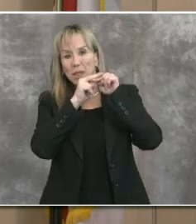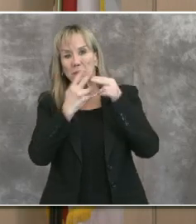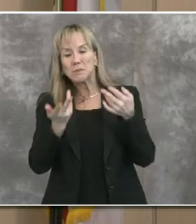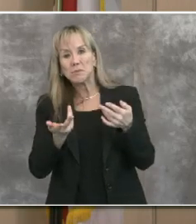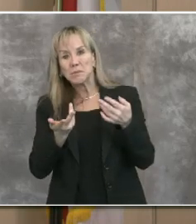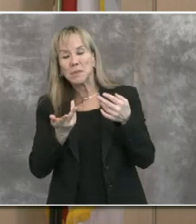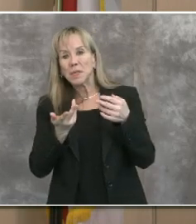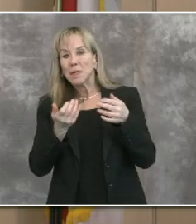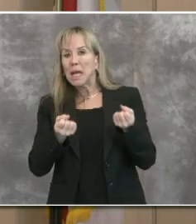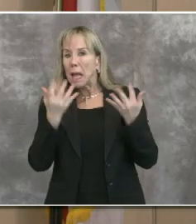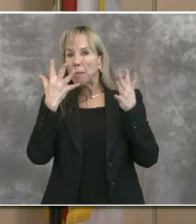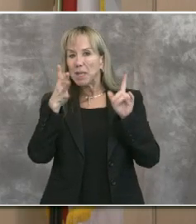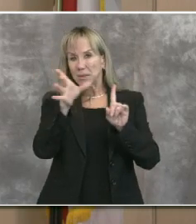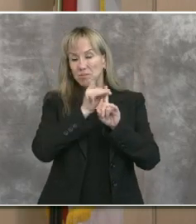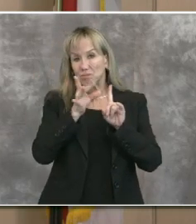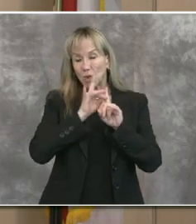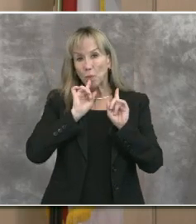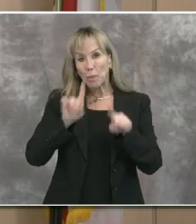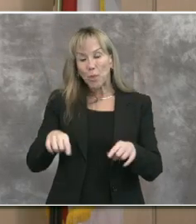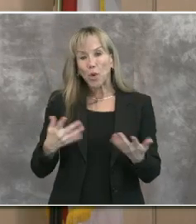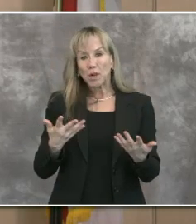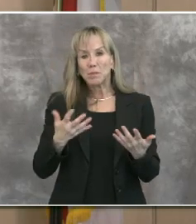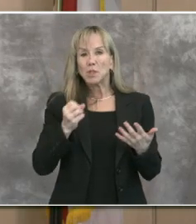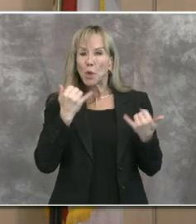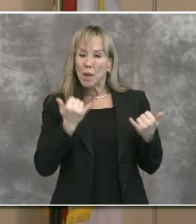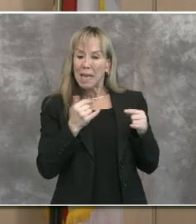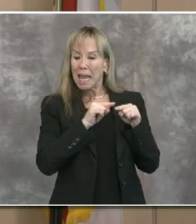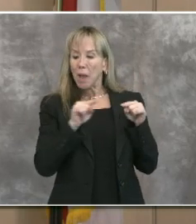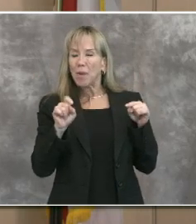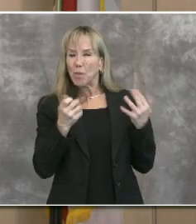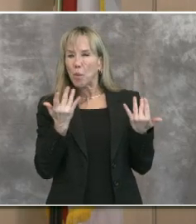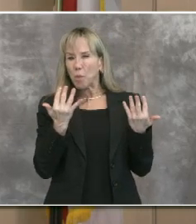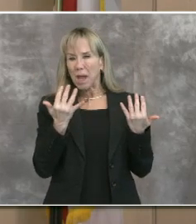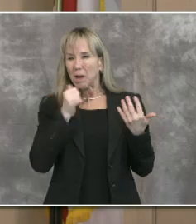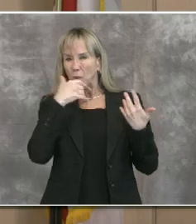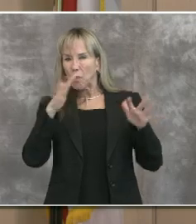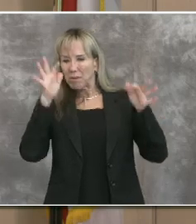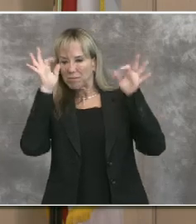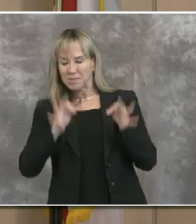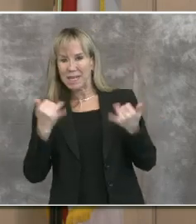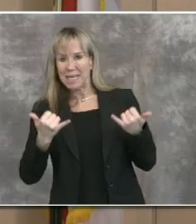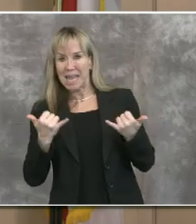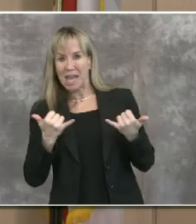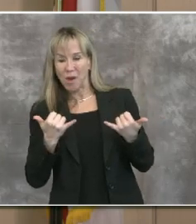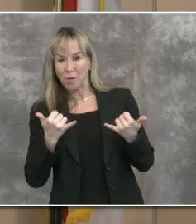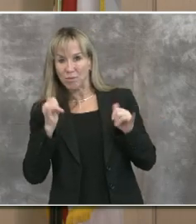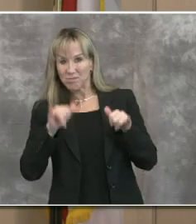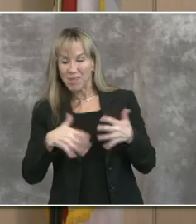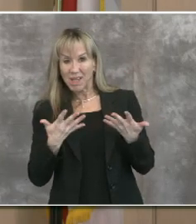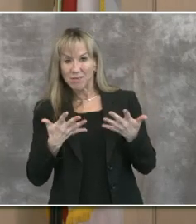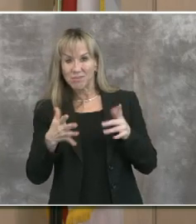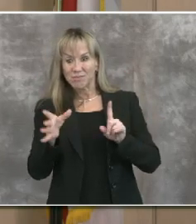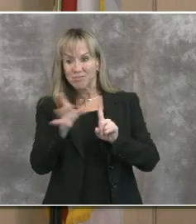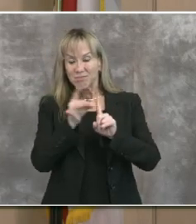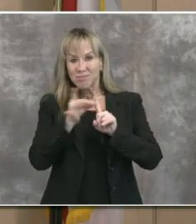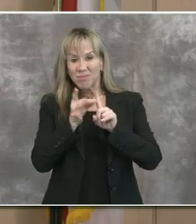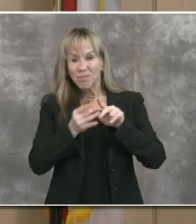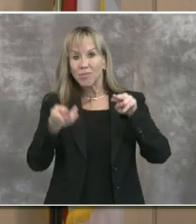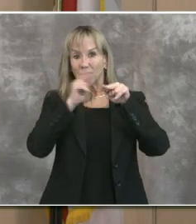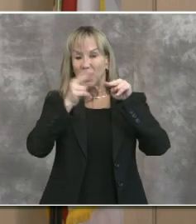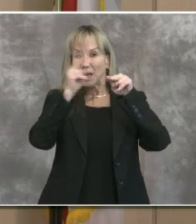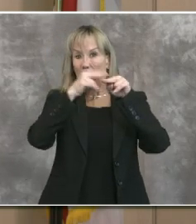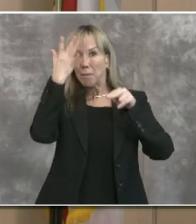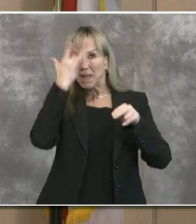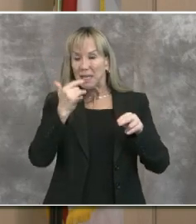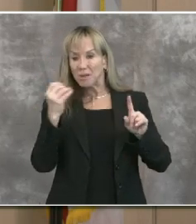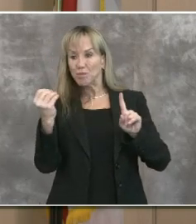the number of cases that are reported. So it would be a bit early to see any cases that have occurred as a